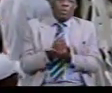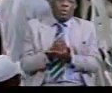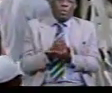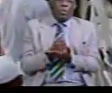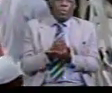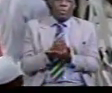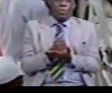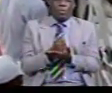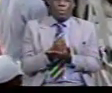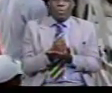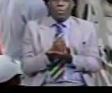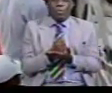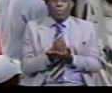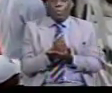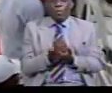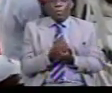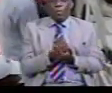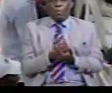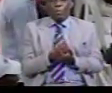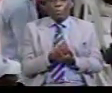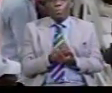Amen.